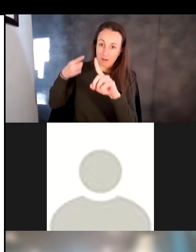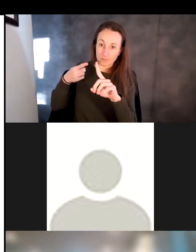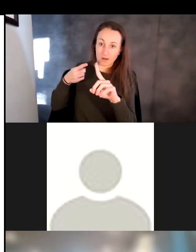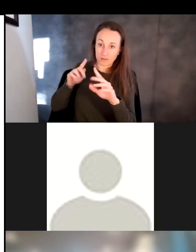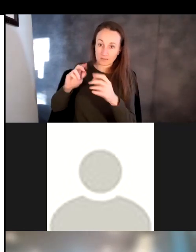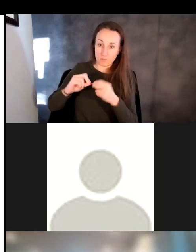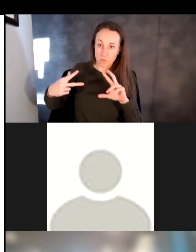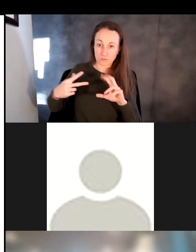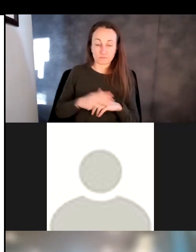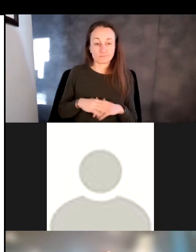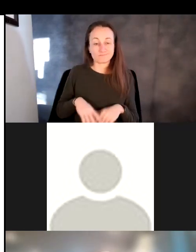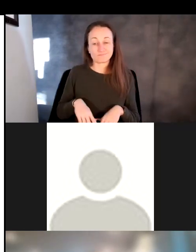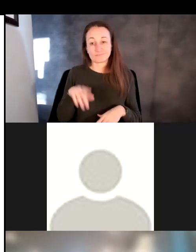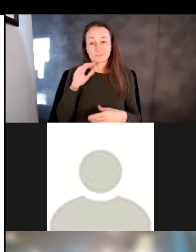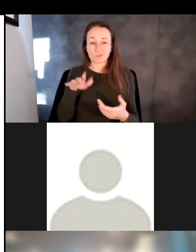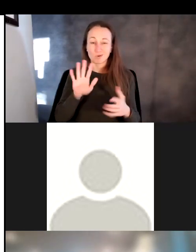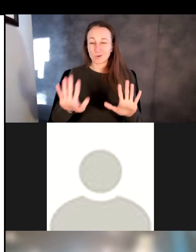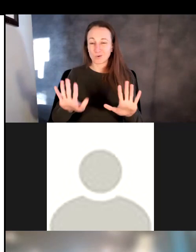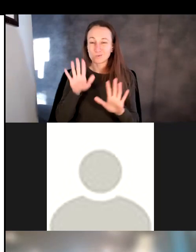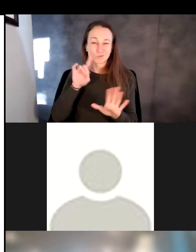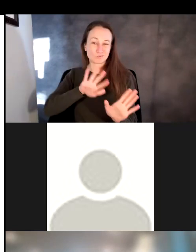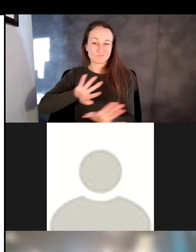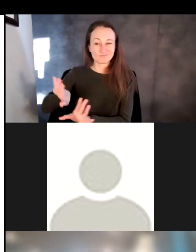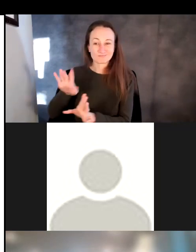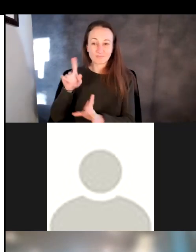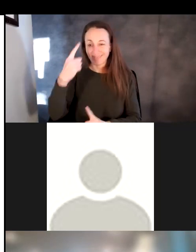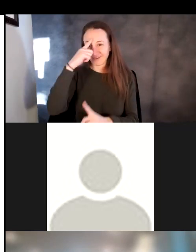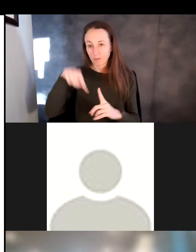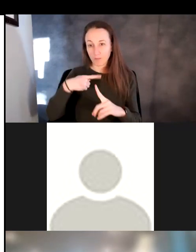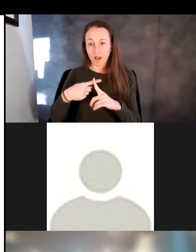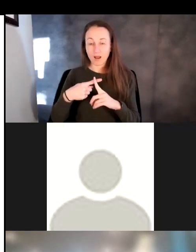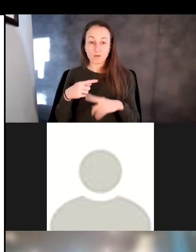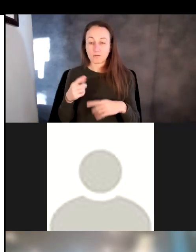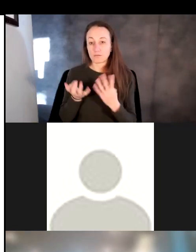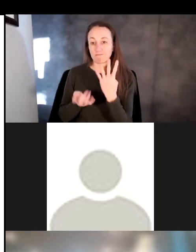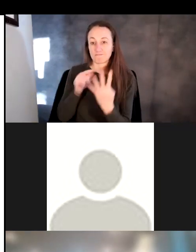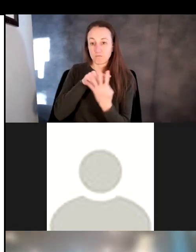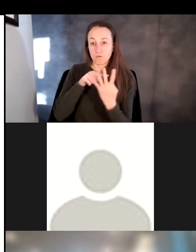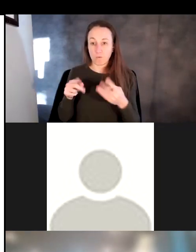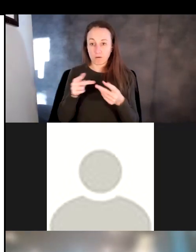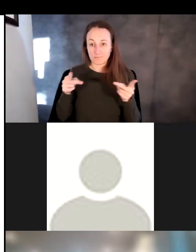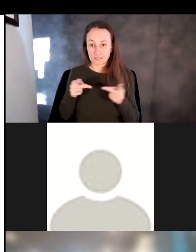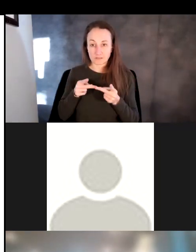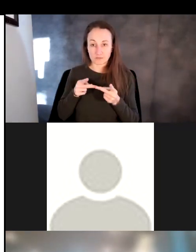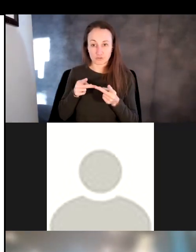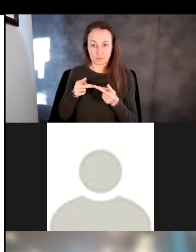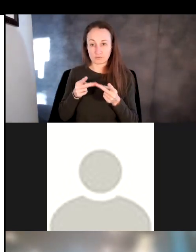highlight this, kind of taking away that abstraction from the fitness landscape, let's imagine that we have 4 positions that we want